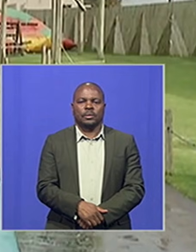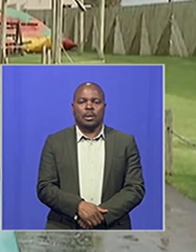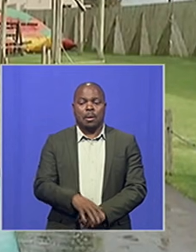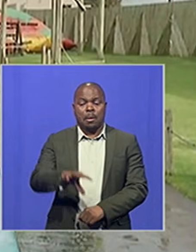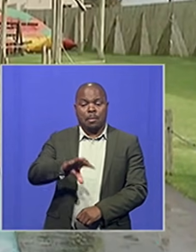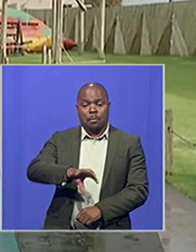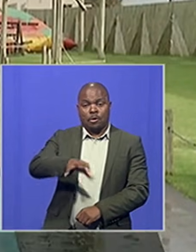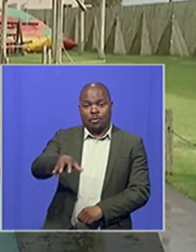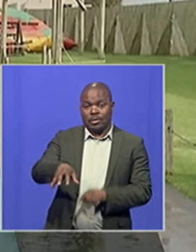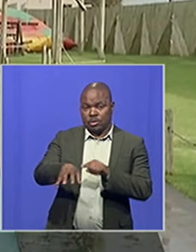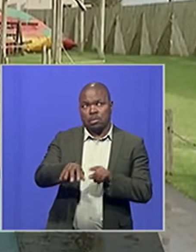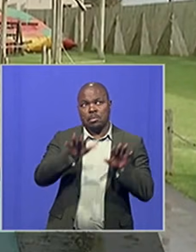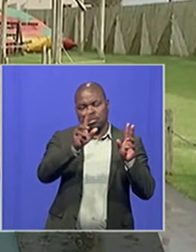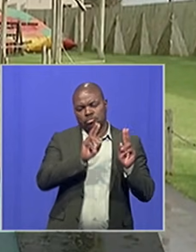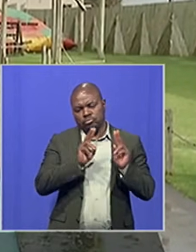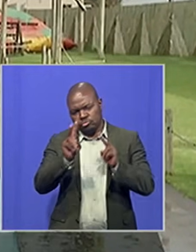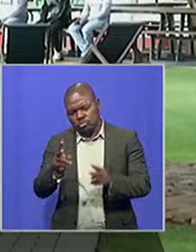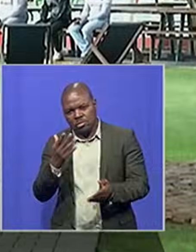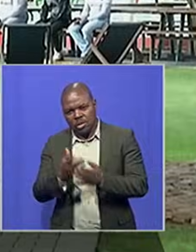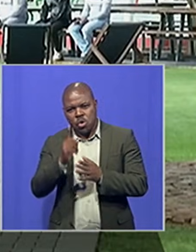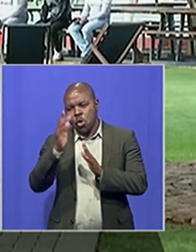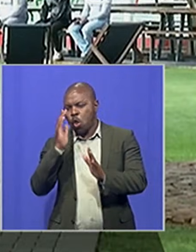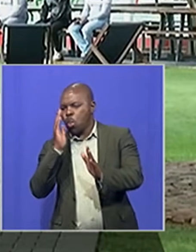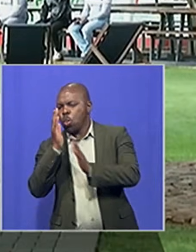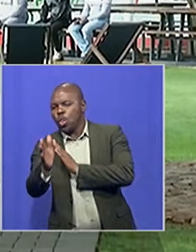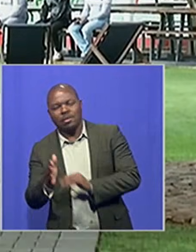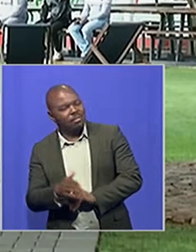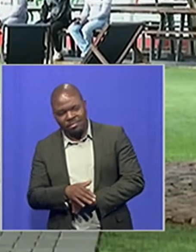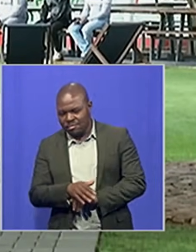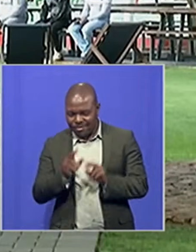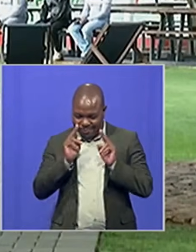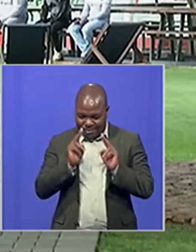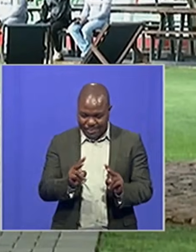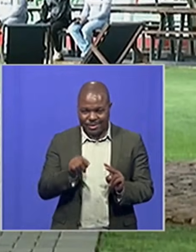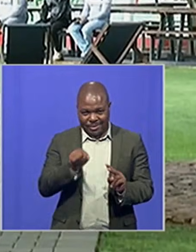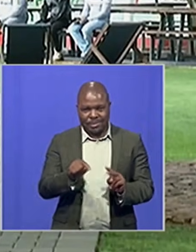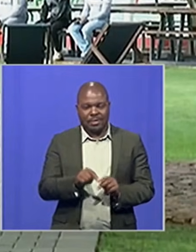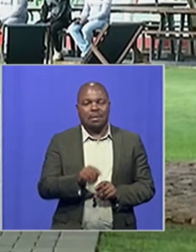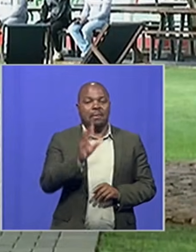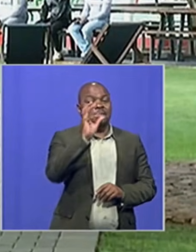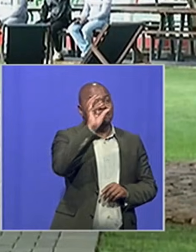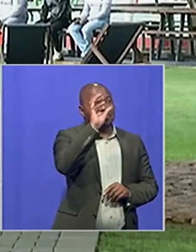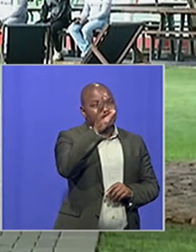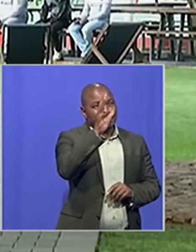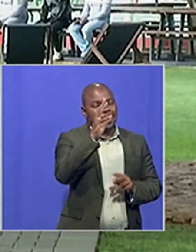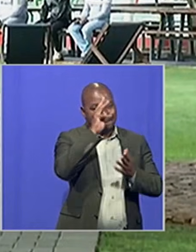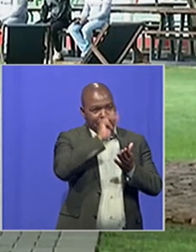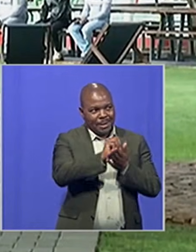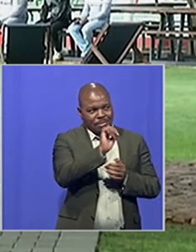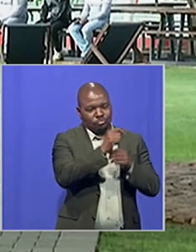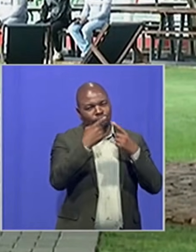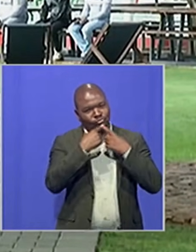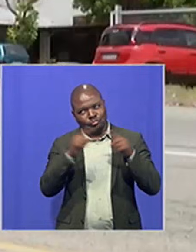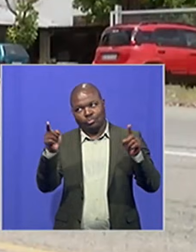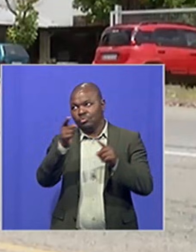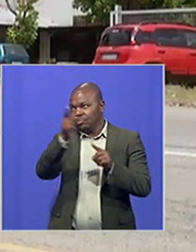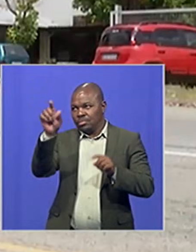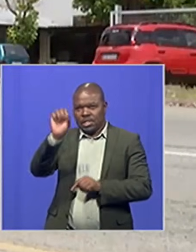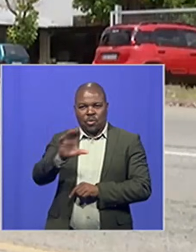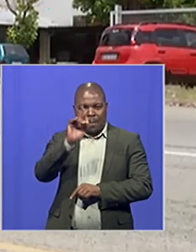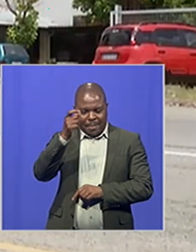Province eo ka e etelang e seng eo ka fetang fela. Ono ke molaetsa o Freistata o batlang gore naga yotlhe e o